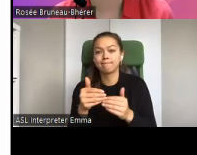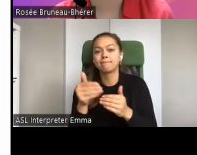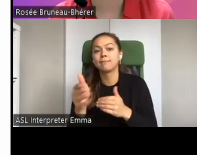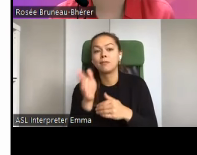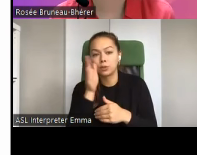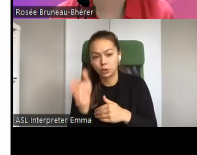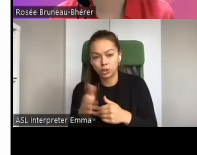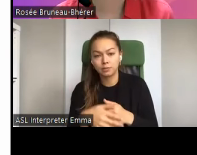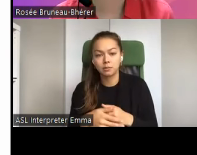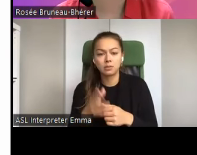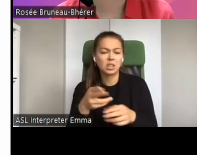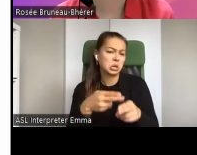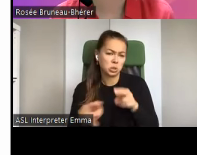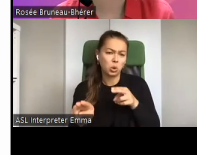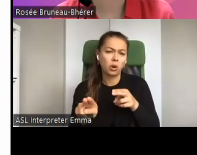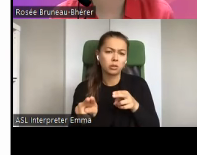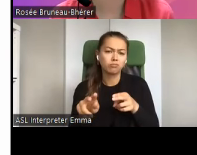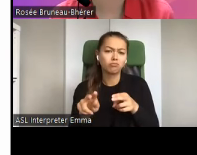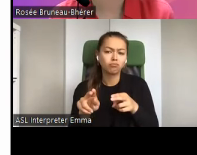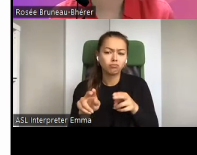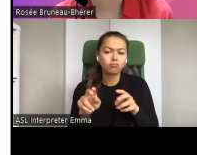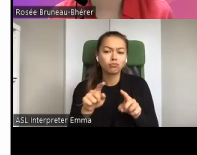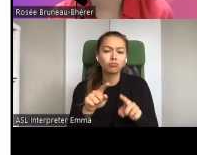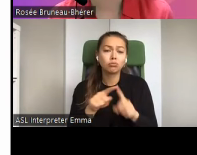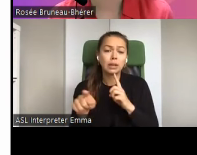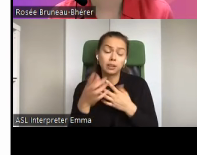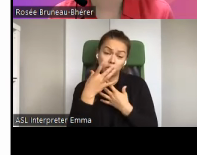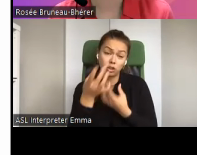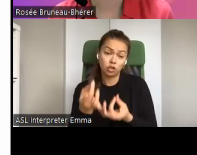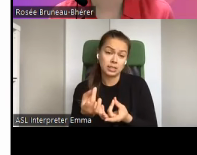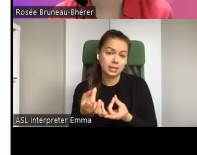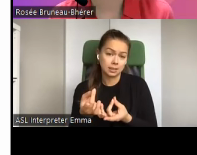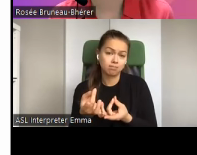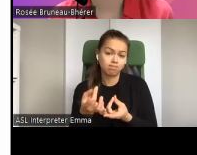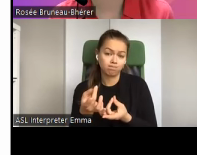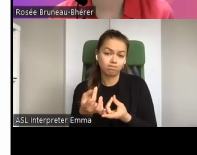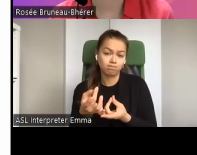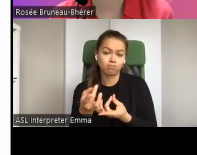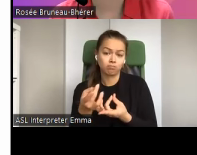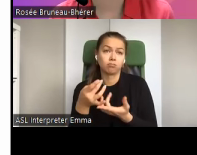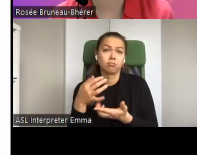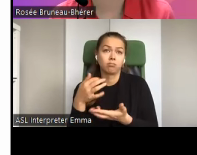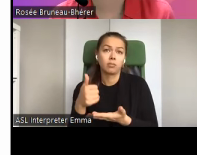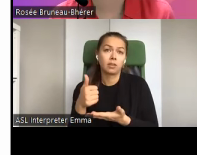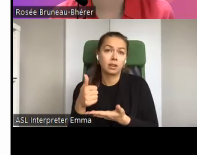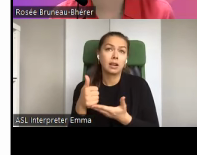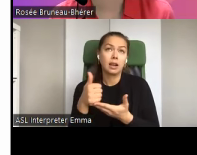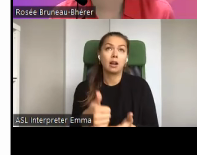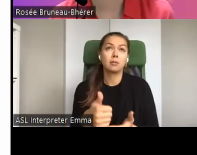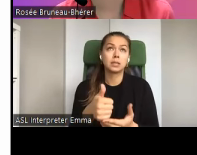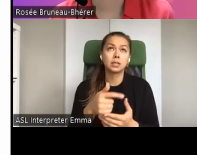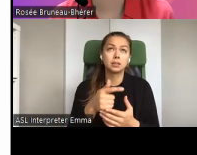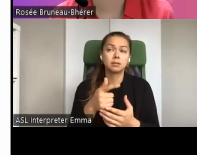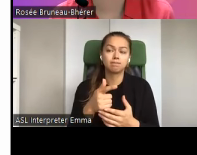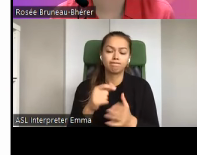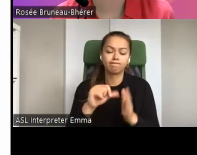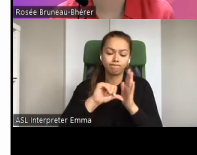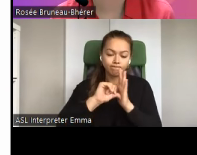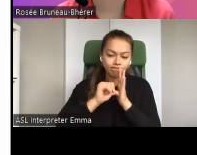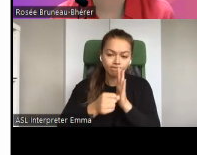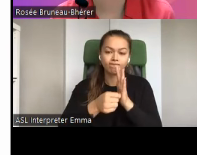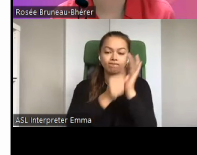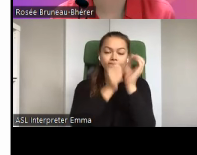video, but it could be interesting. You know, it helps to remind us to which extent